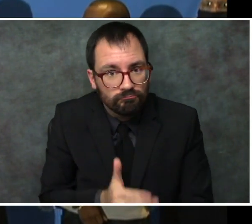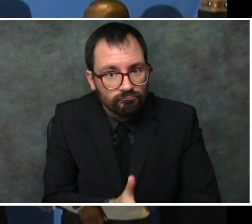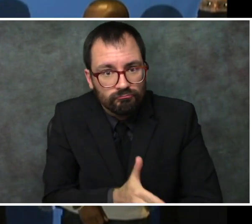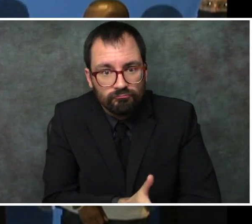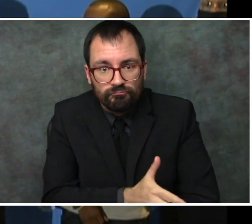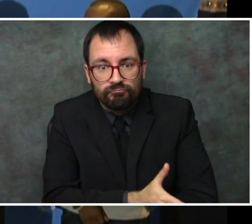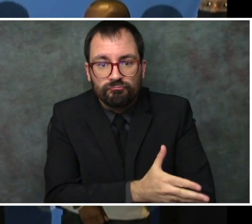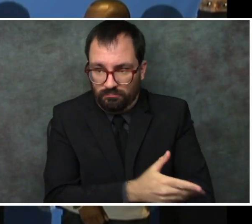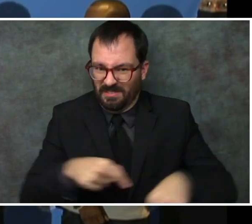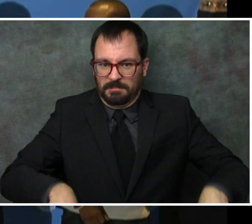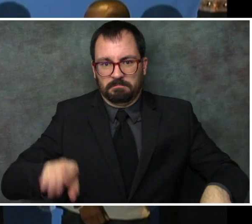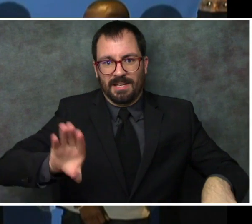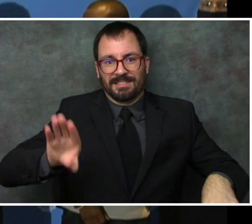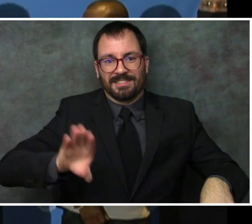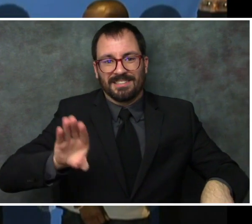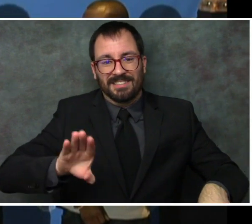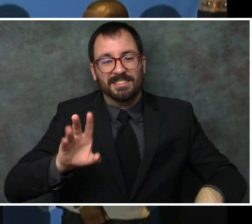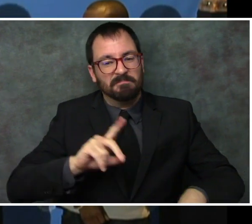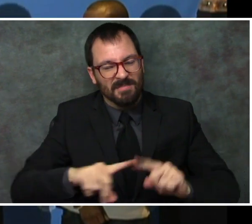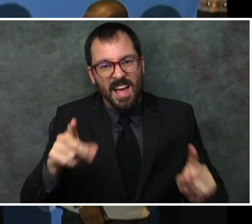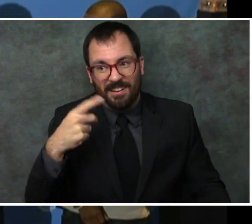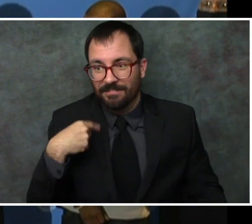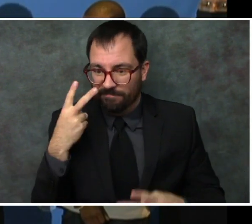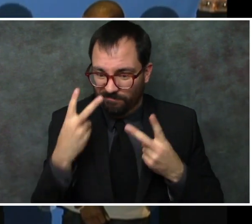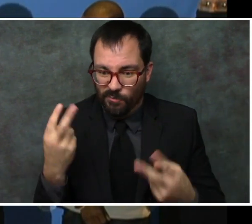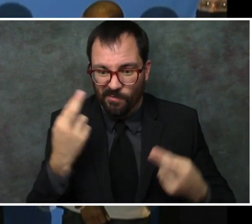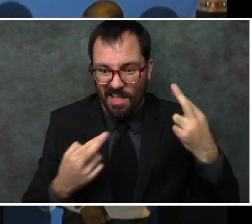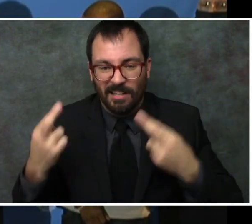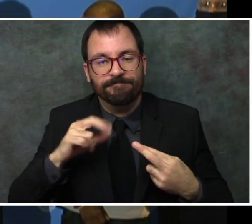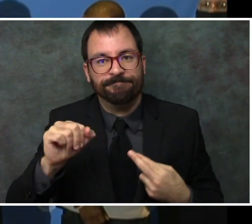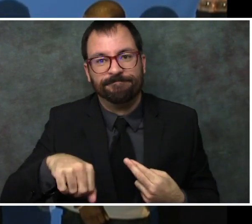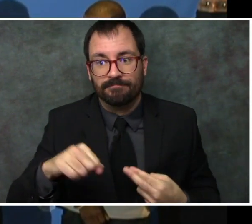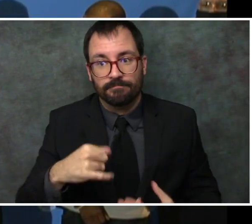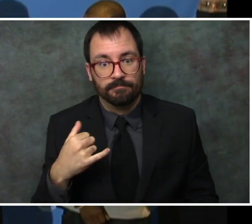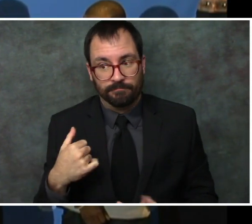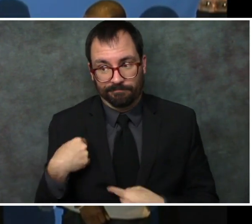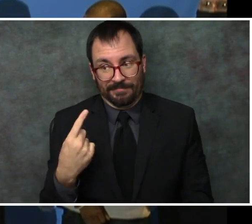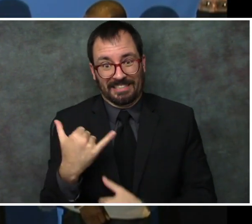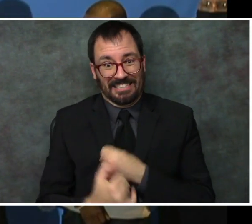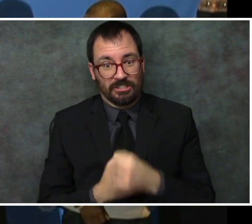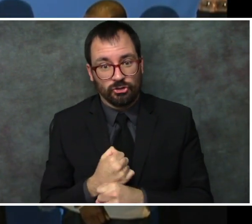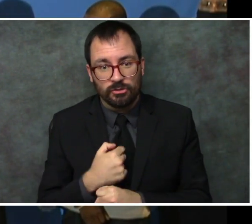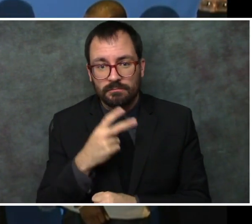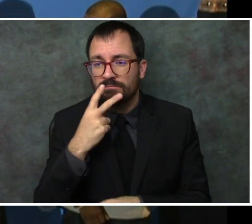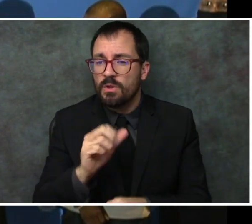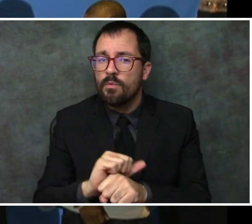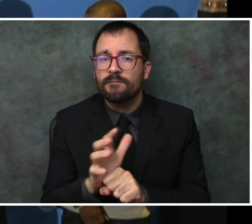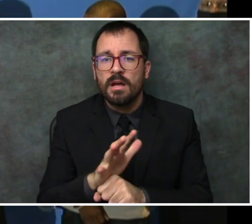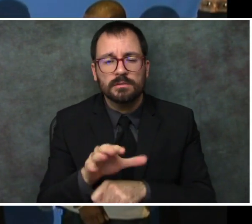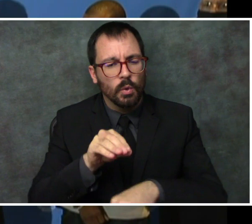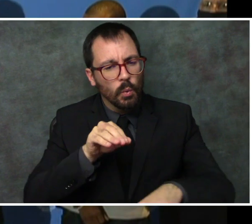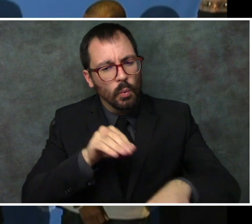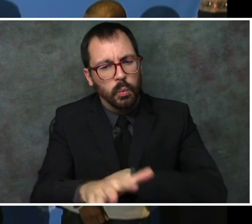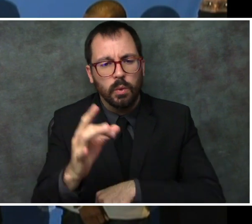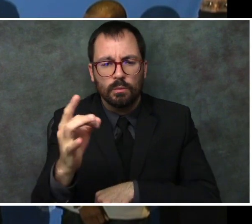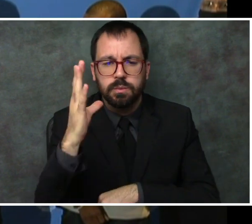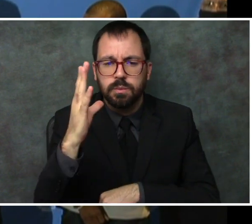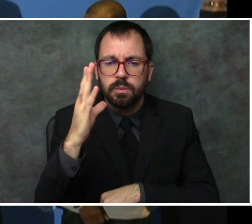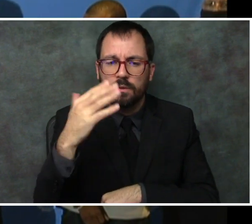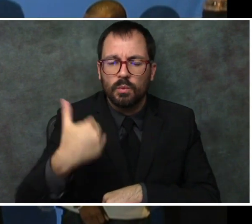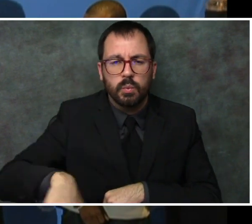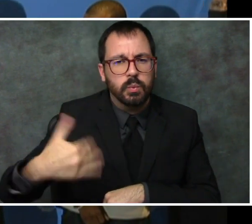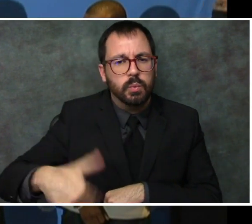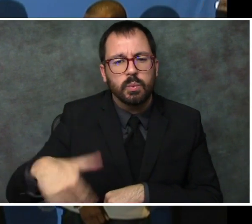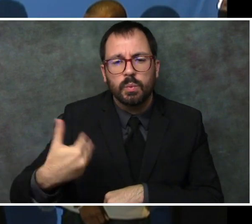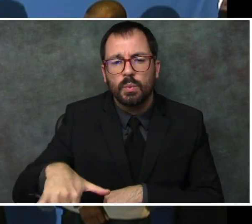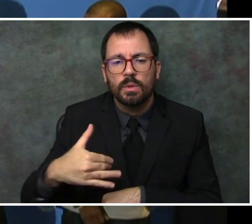have long ways to go. The desperate impacts of COVID-19, the terrible incidents of violence against Black